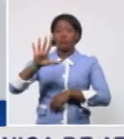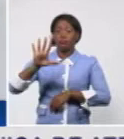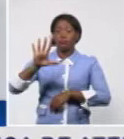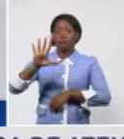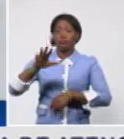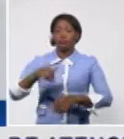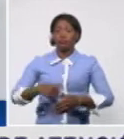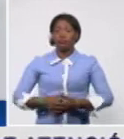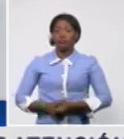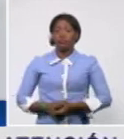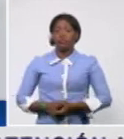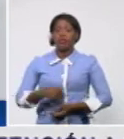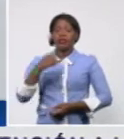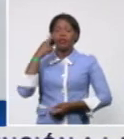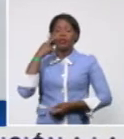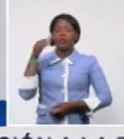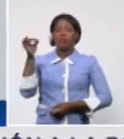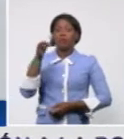1 case.